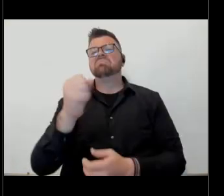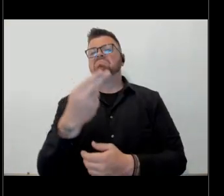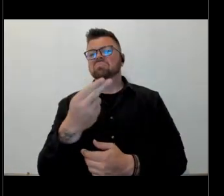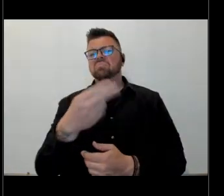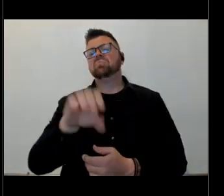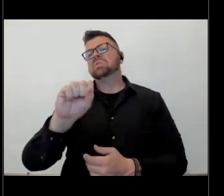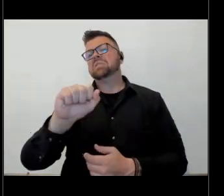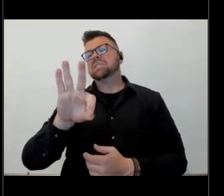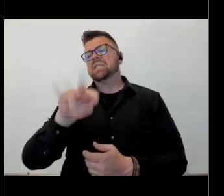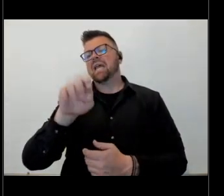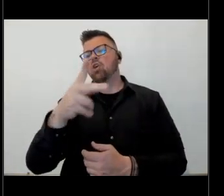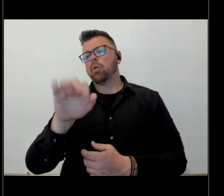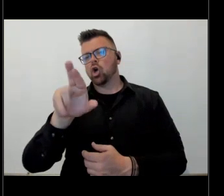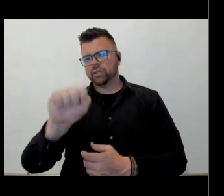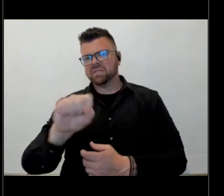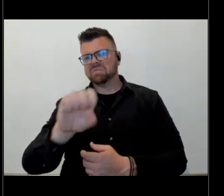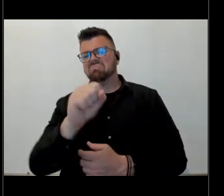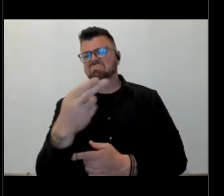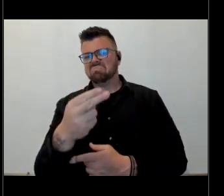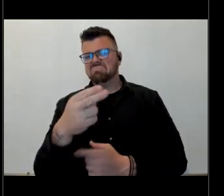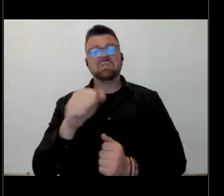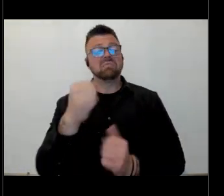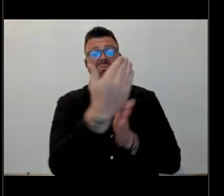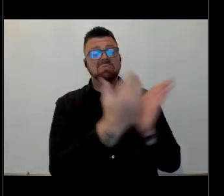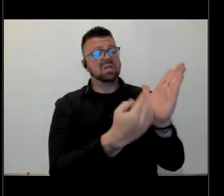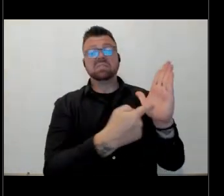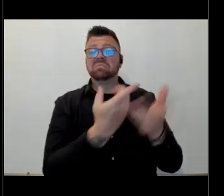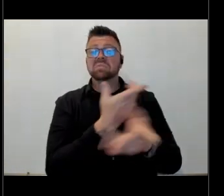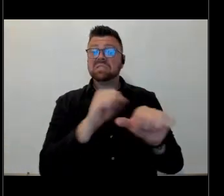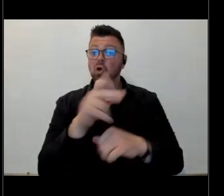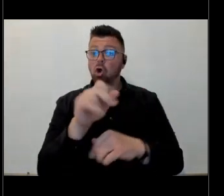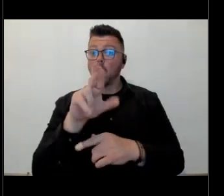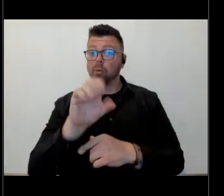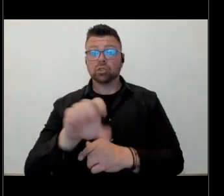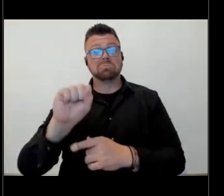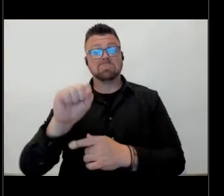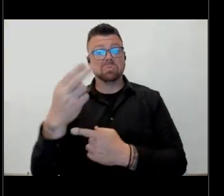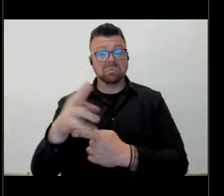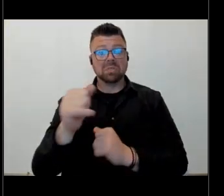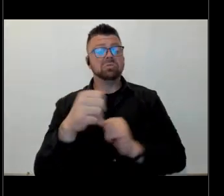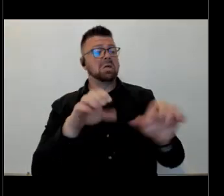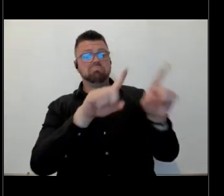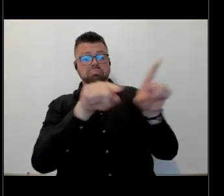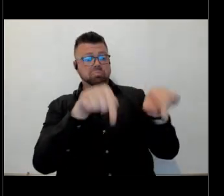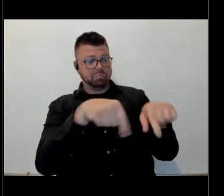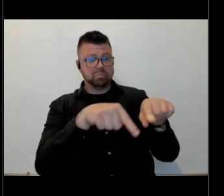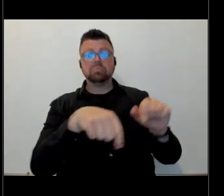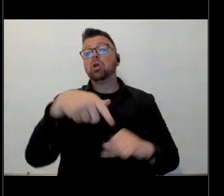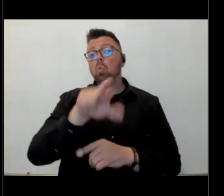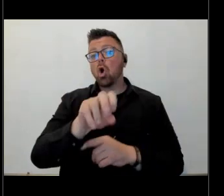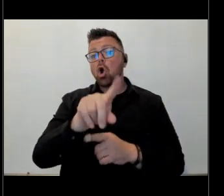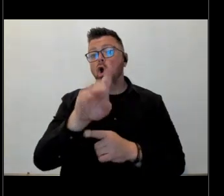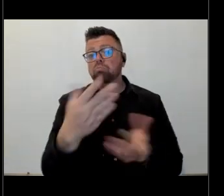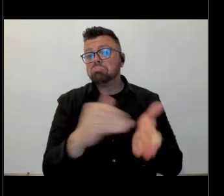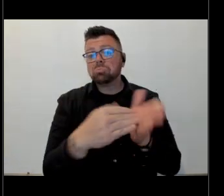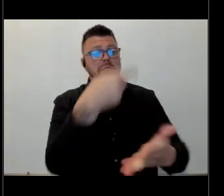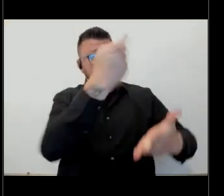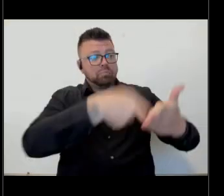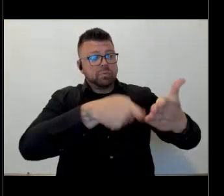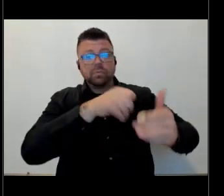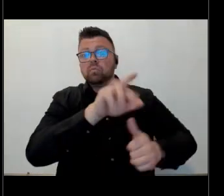And for a list of HUD-approved safe harbors, scan the QR code or visit the Frequently